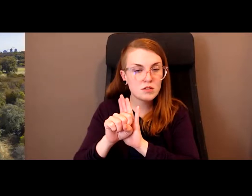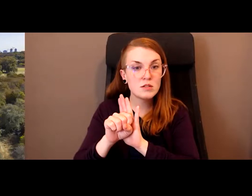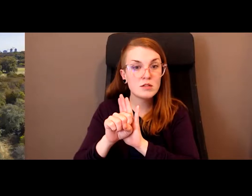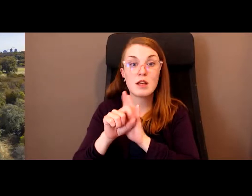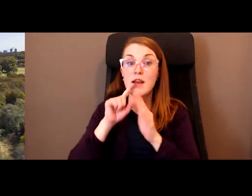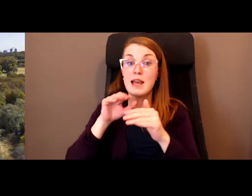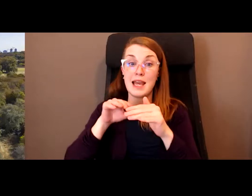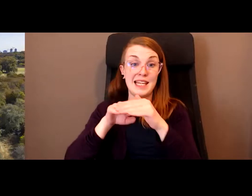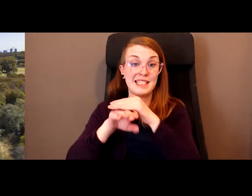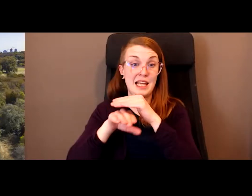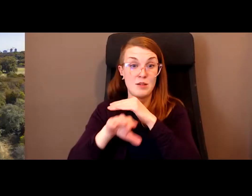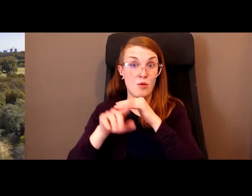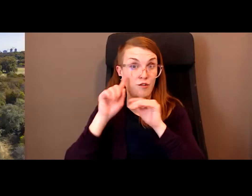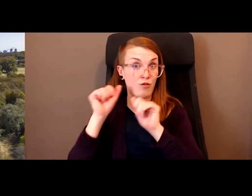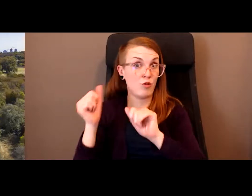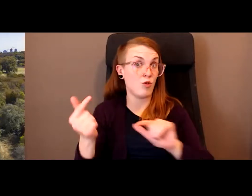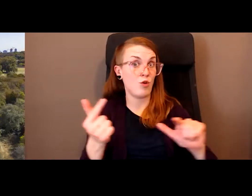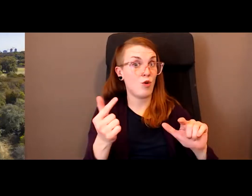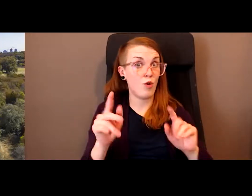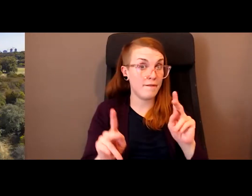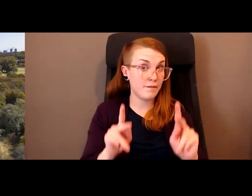all folks.